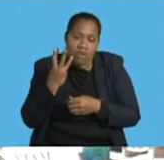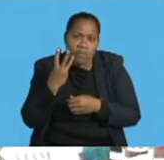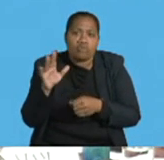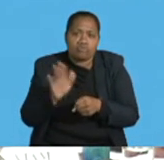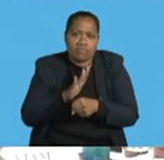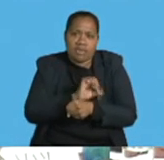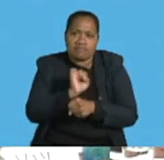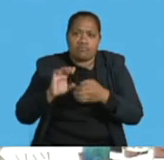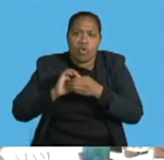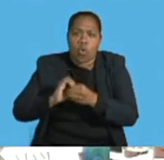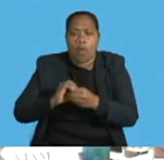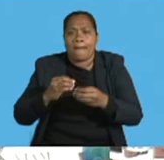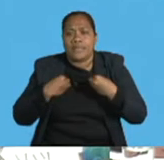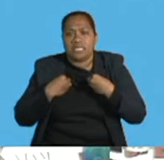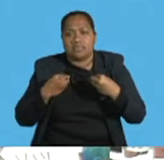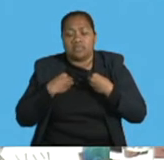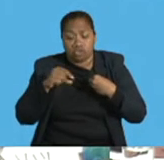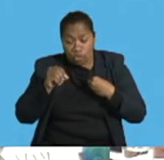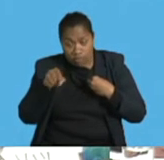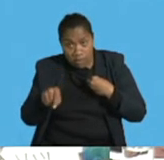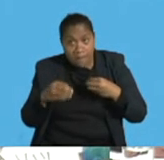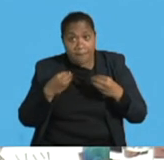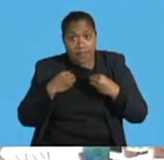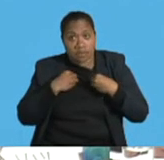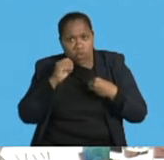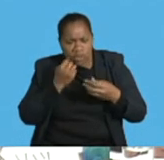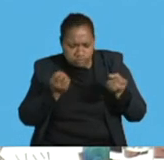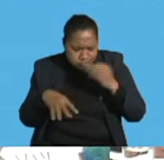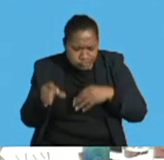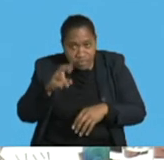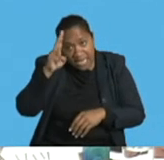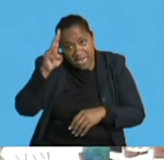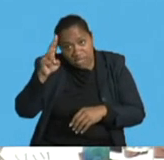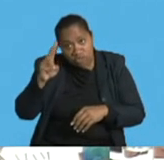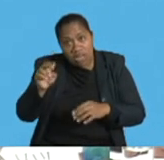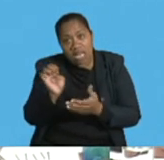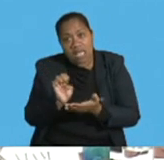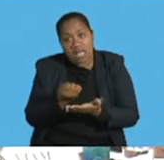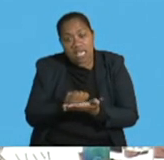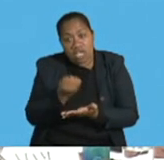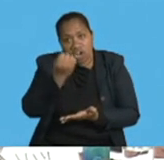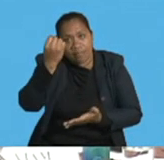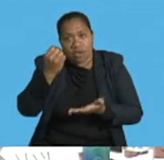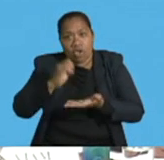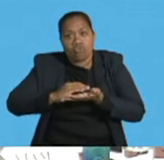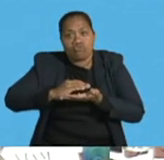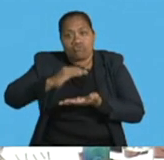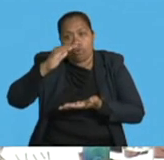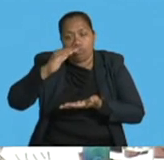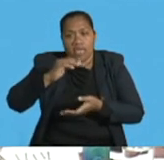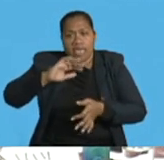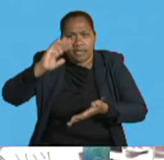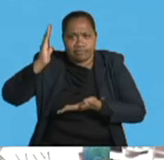businesses. These new businesses will contribute to national economic growth, reduce demand of wild